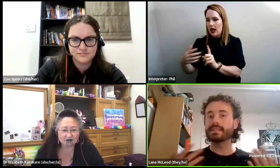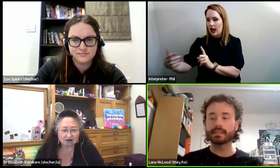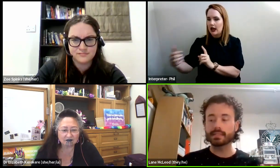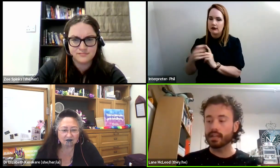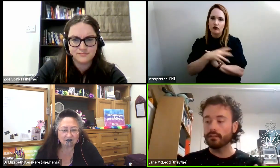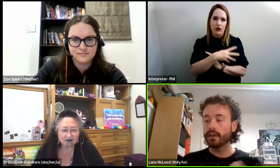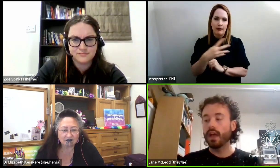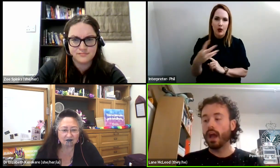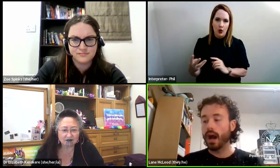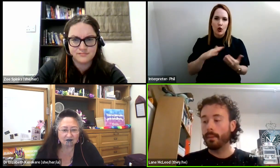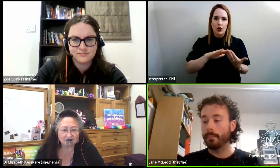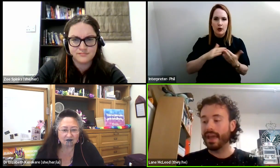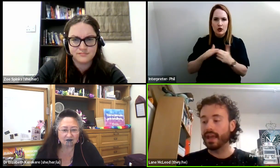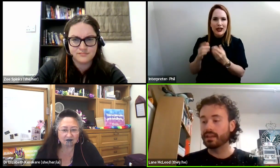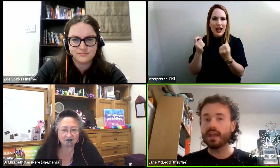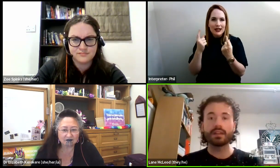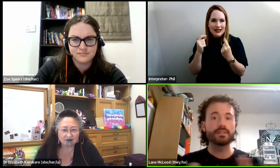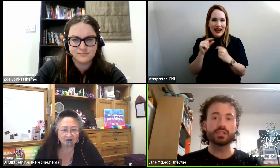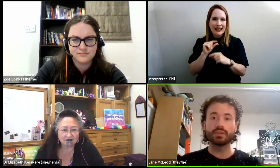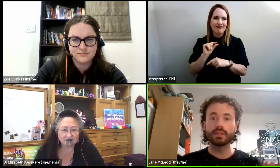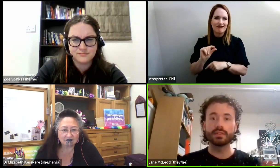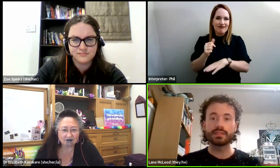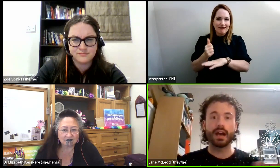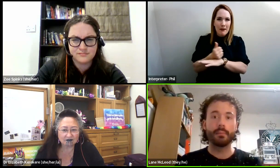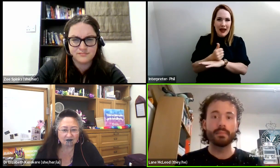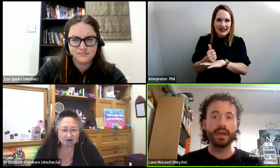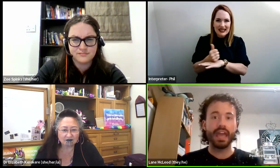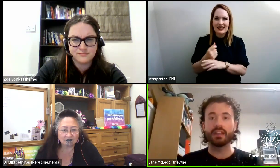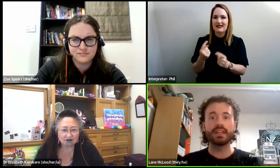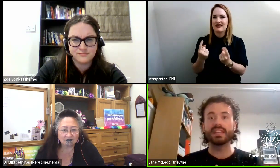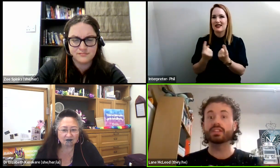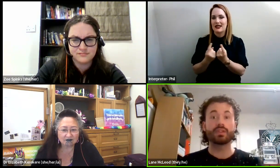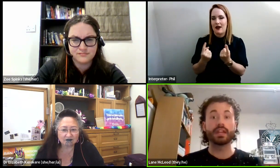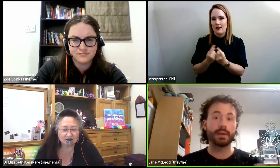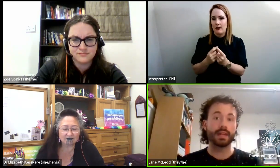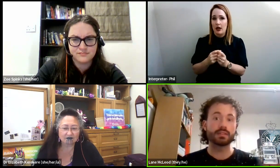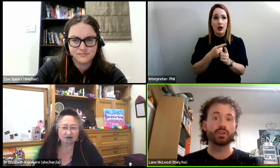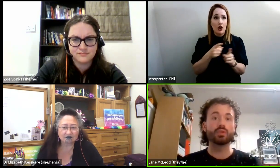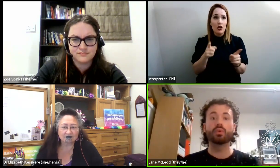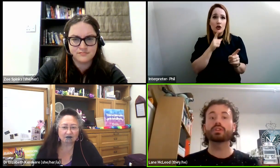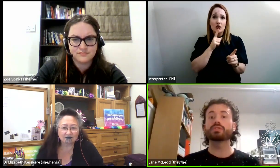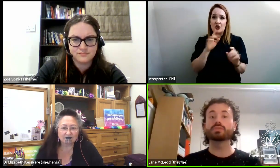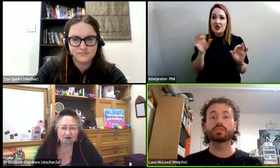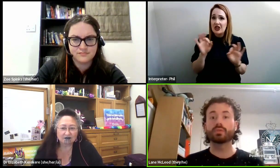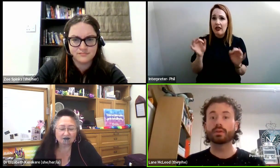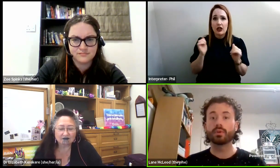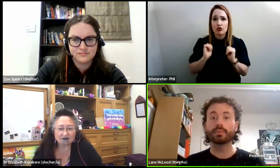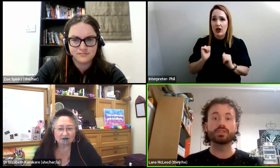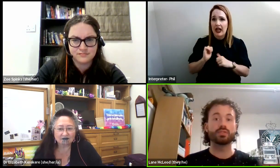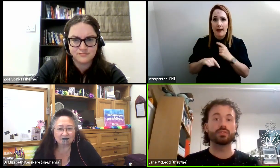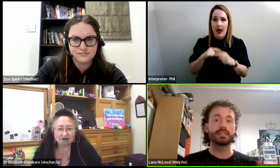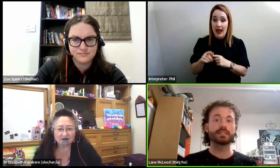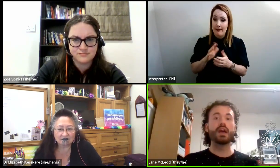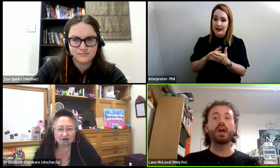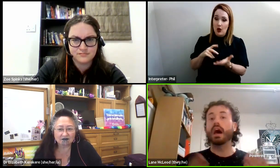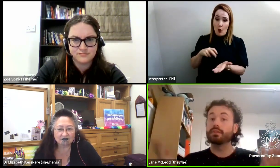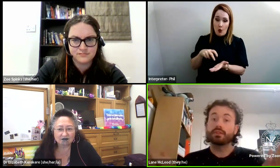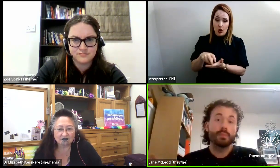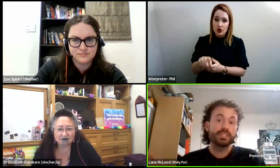understanding the basic stuff. And none of the tutors had any training about this. So you walk into your tutorial room and the tutor